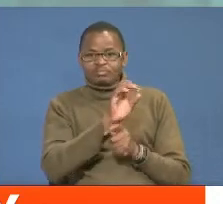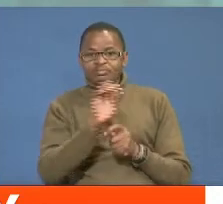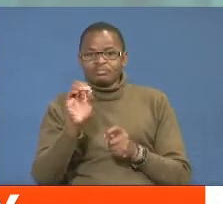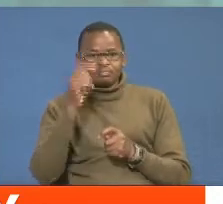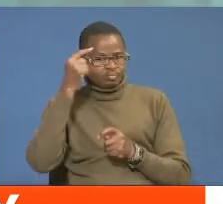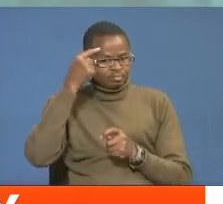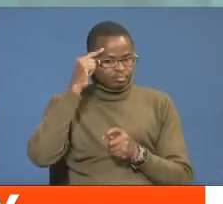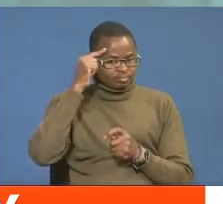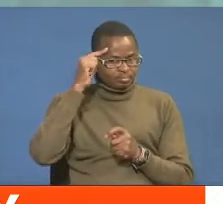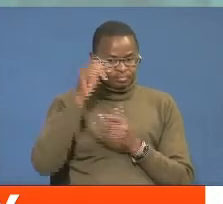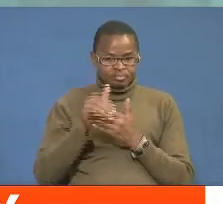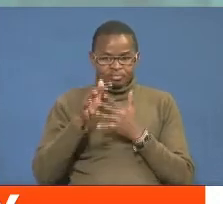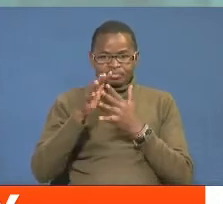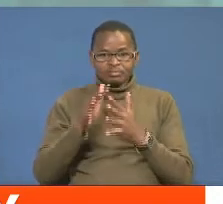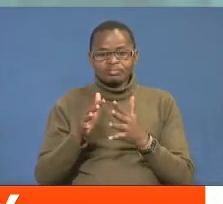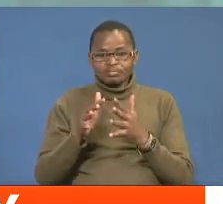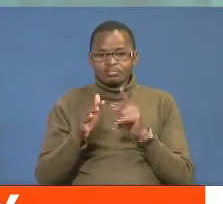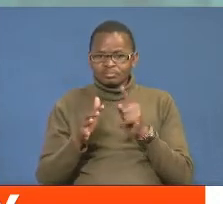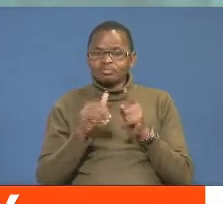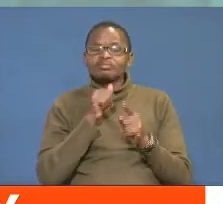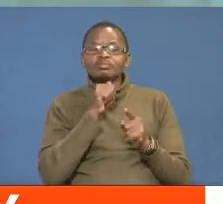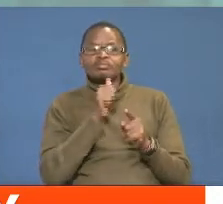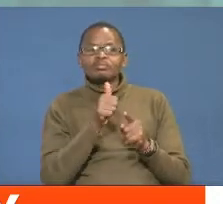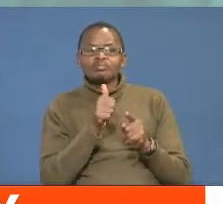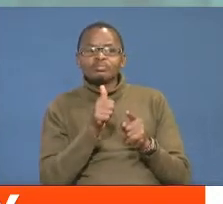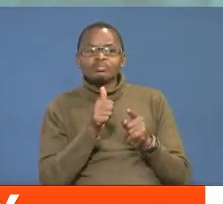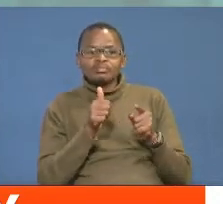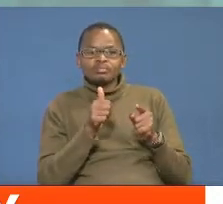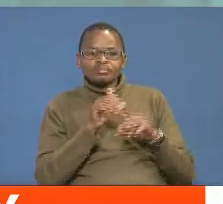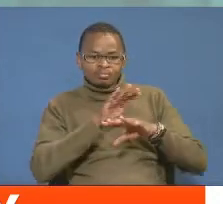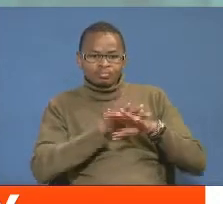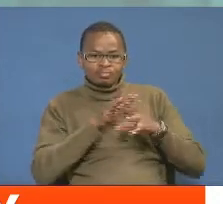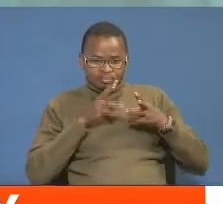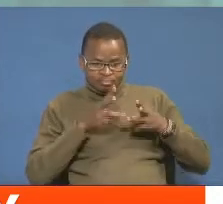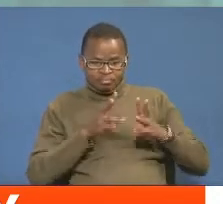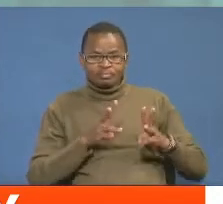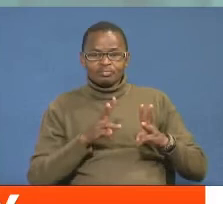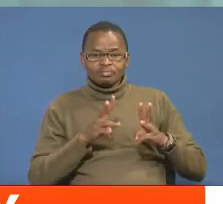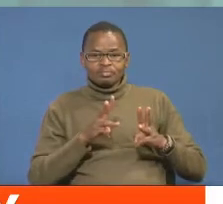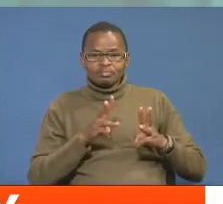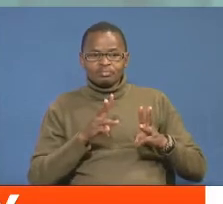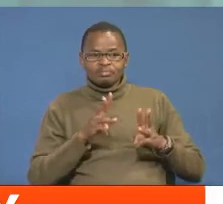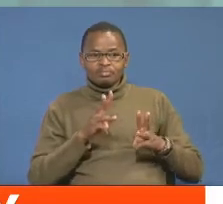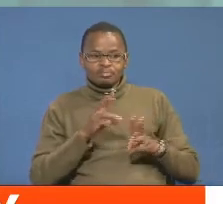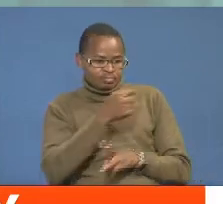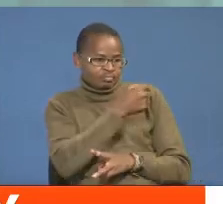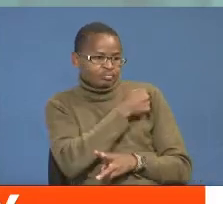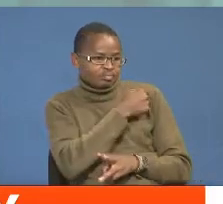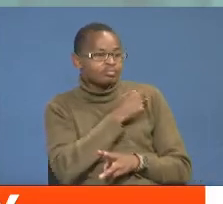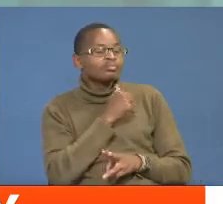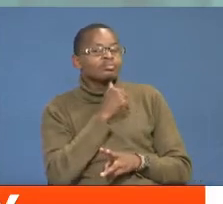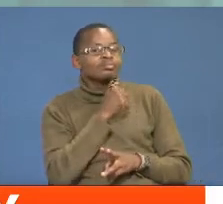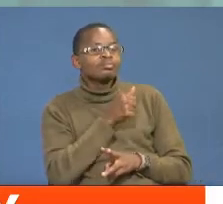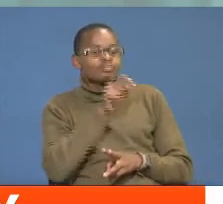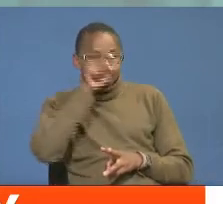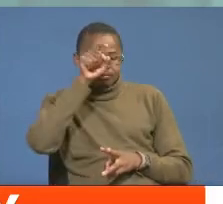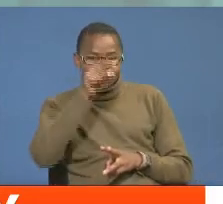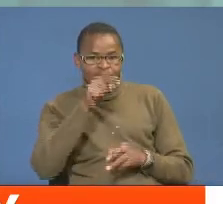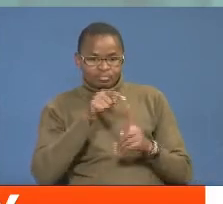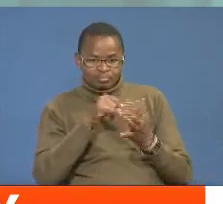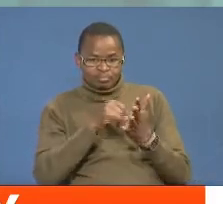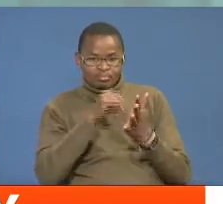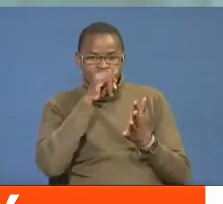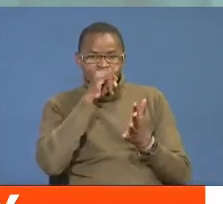think, you know, the leaders have sort of, you know, not shown goodwill for this AstraZeneca vaccine, even though it is not mandatory, it